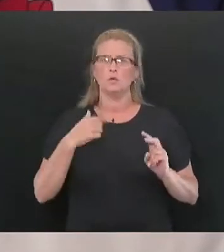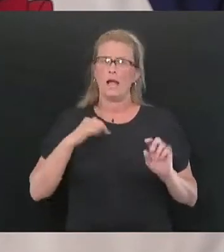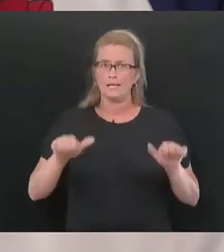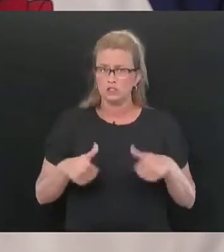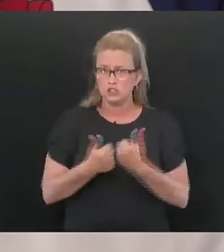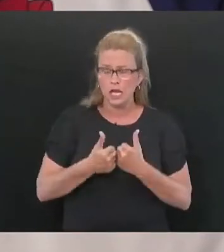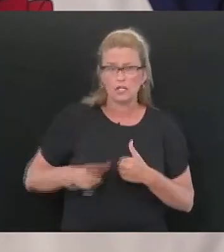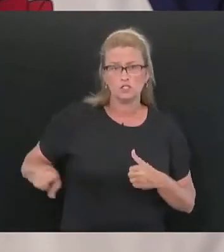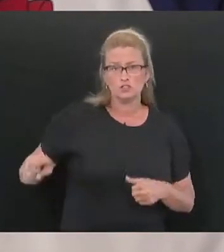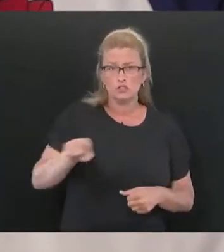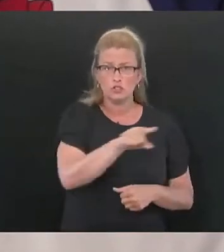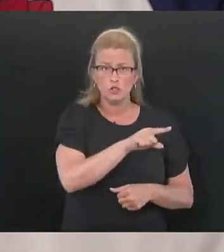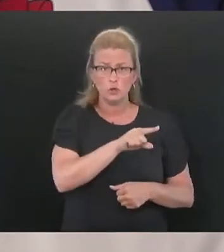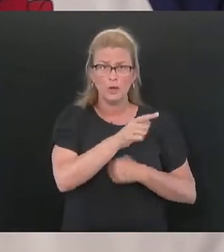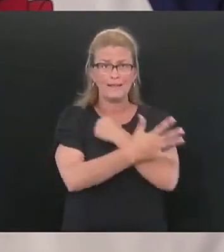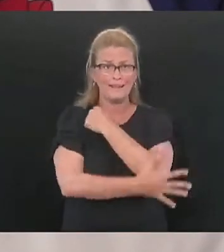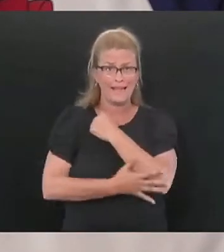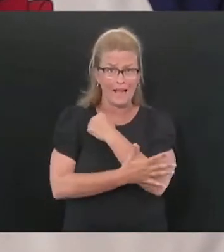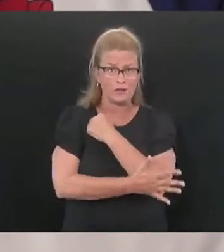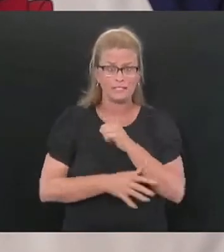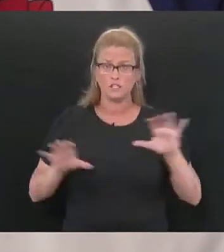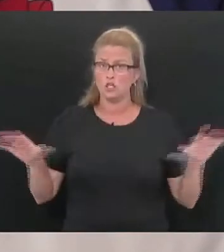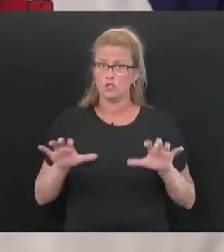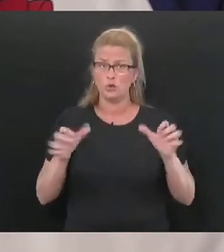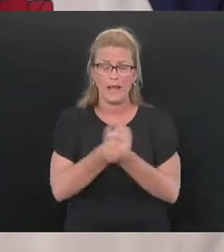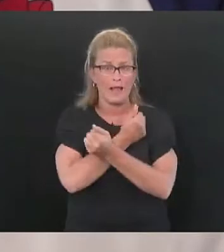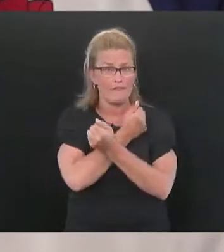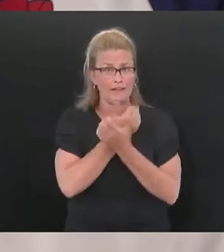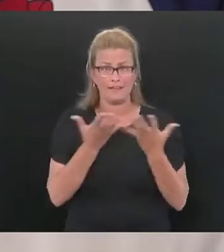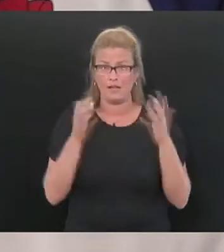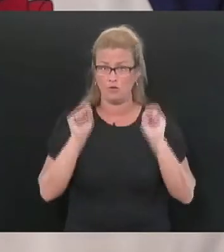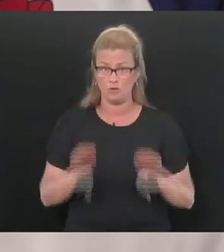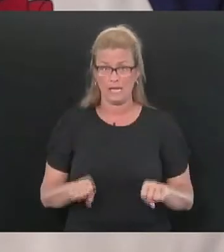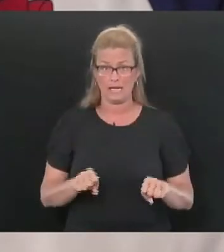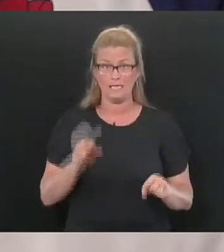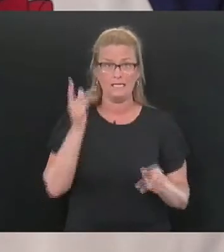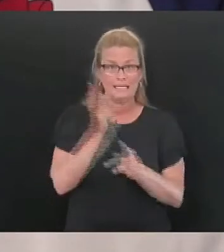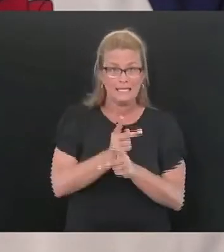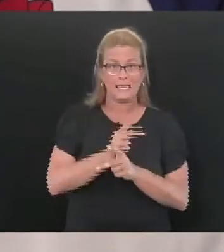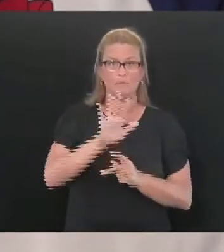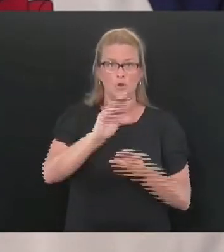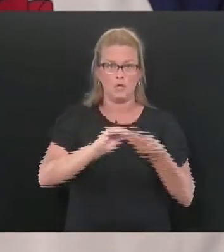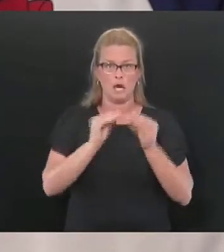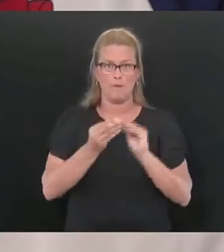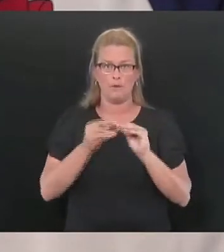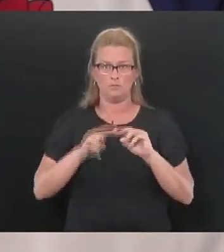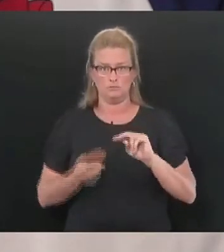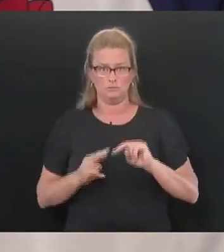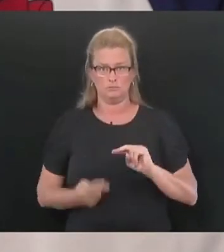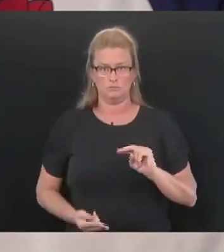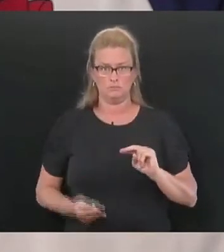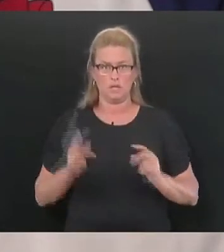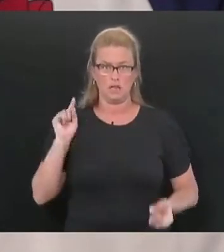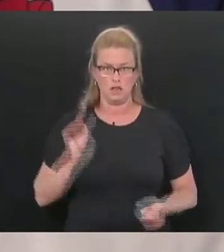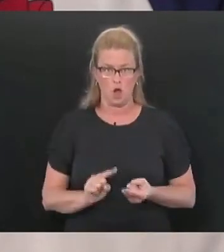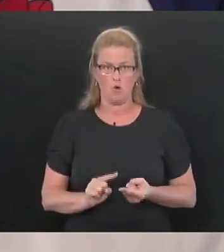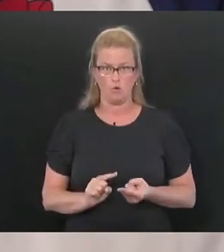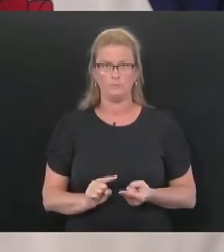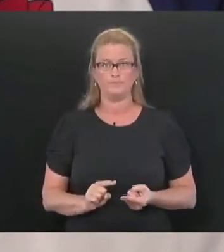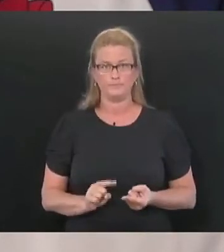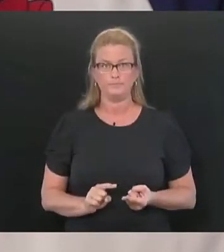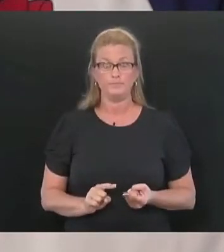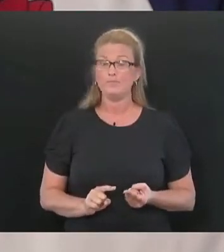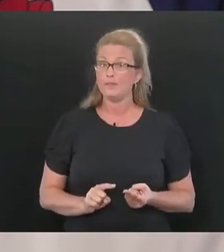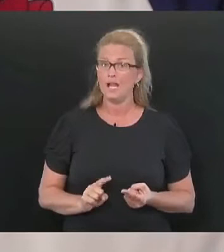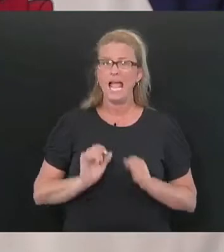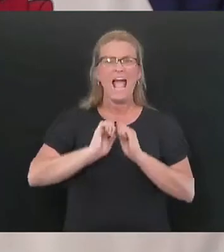in every county to do all you can possibly do to keep your numbers as low as we possibly can. Now, the measuring stick